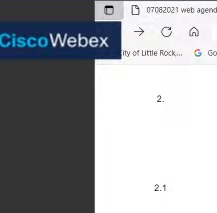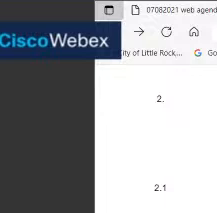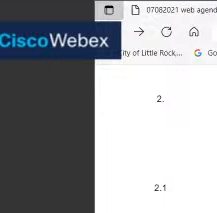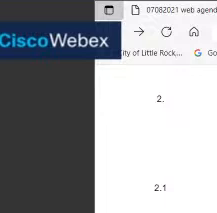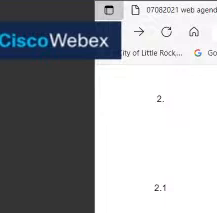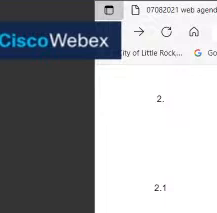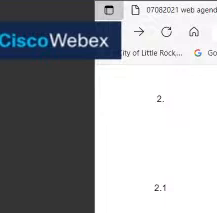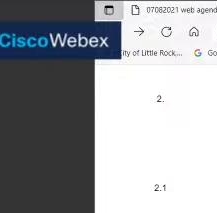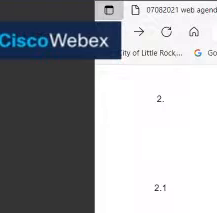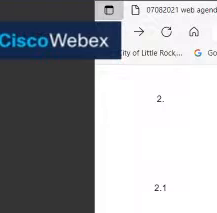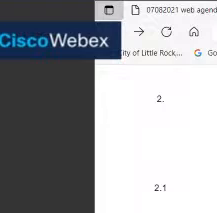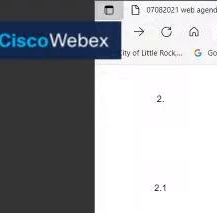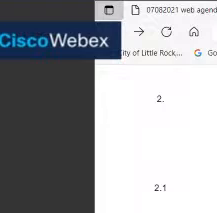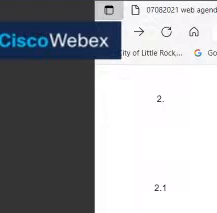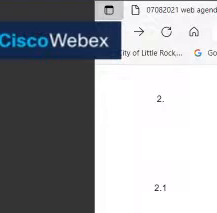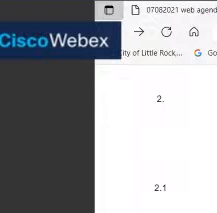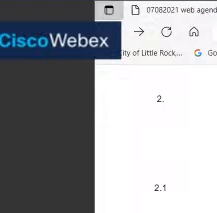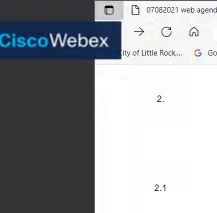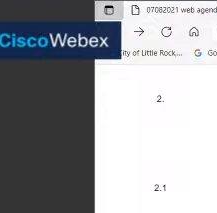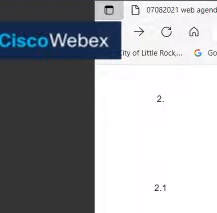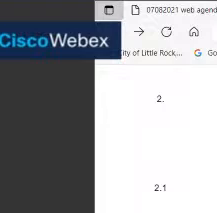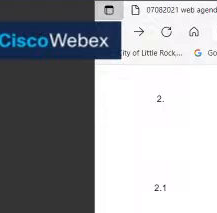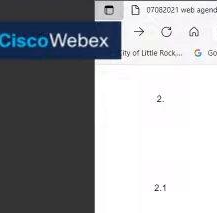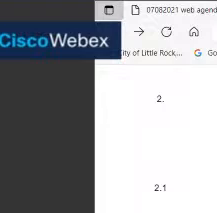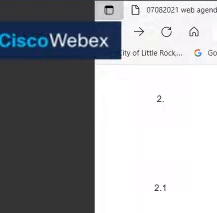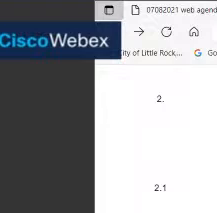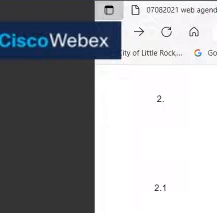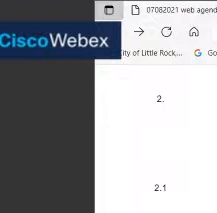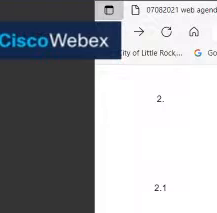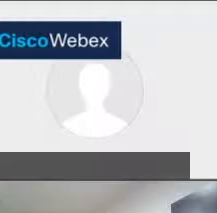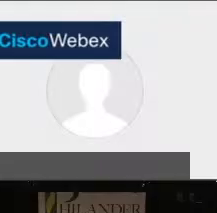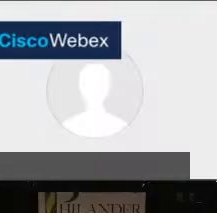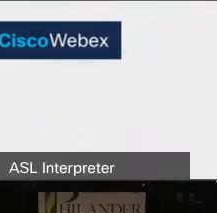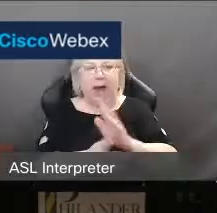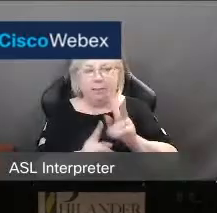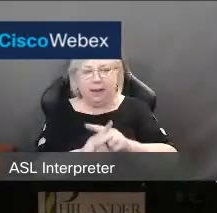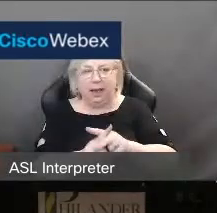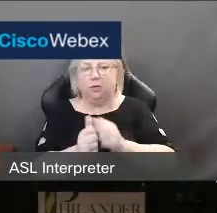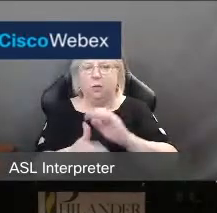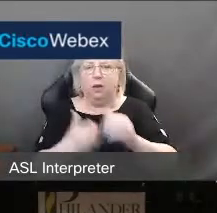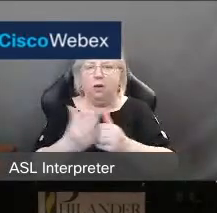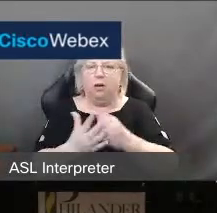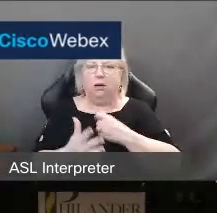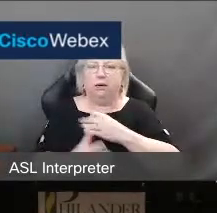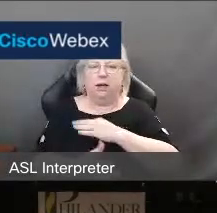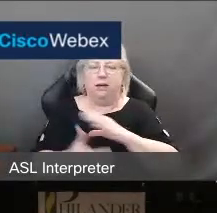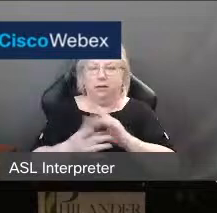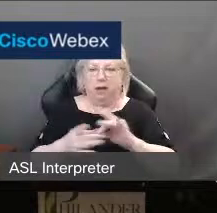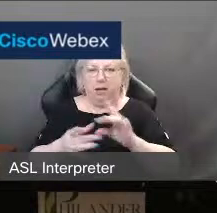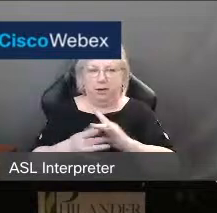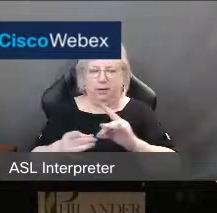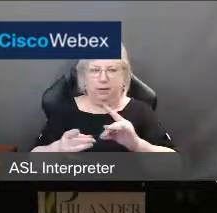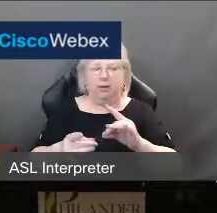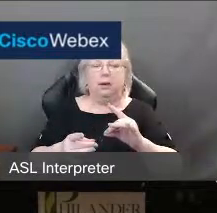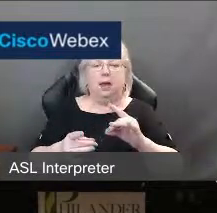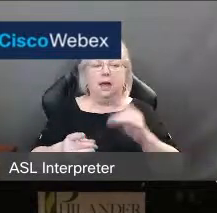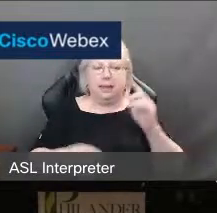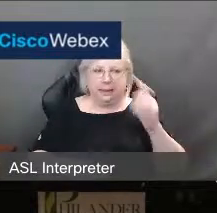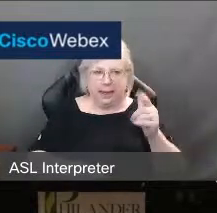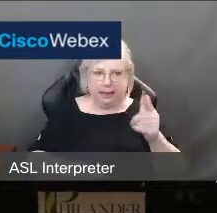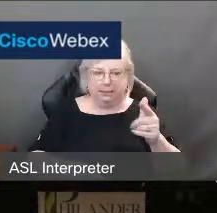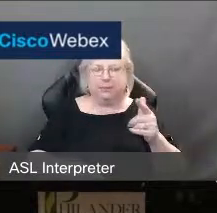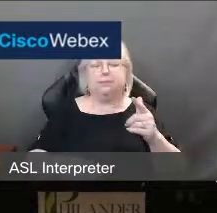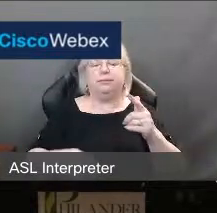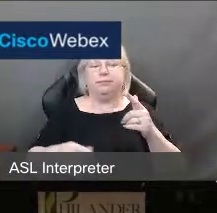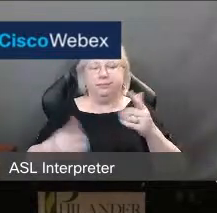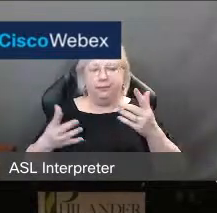approve the applicant's application with all staff comments. Okay, we have a motion. Second. Got a